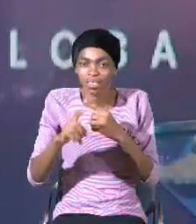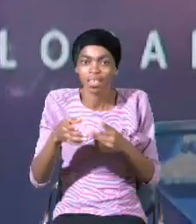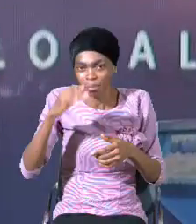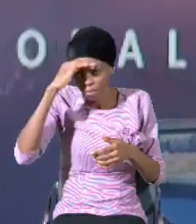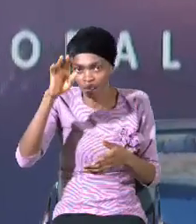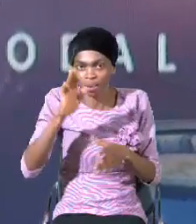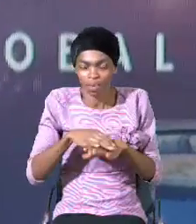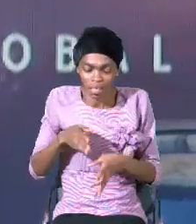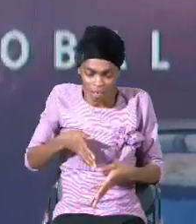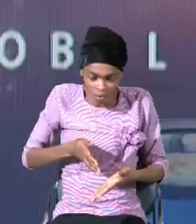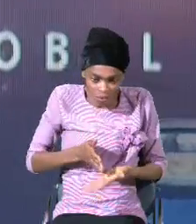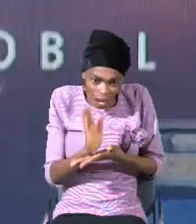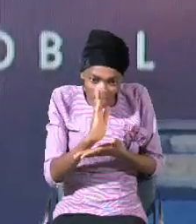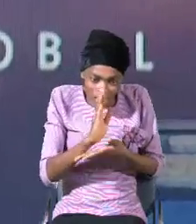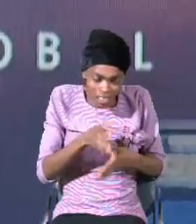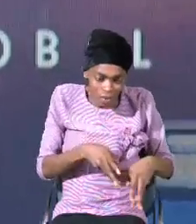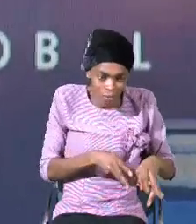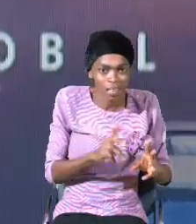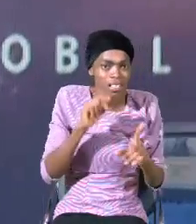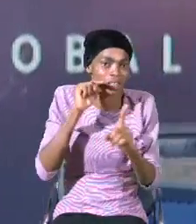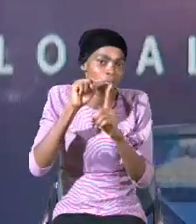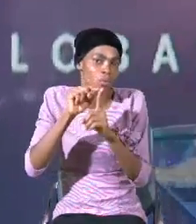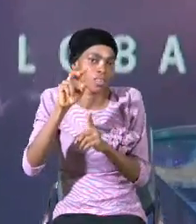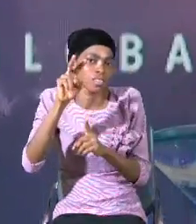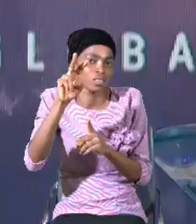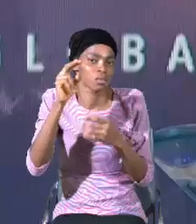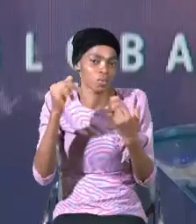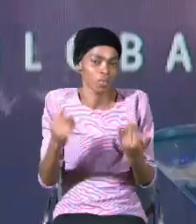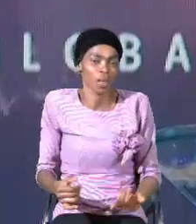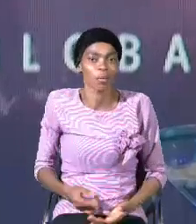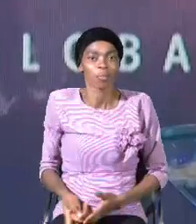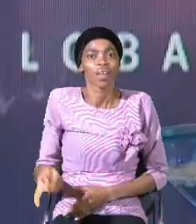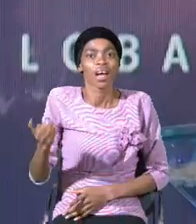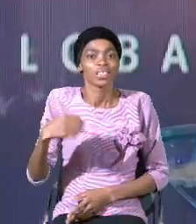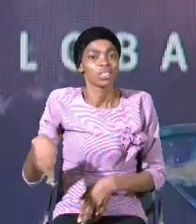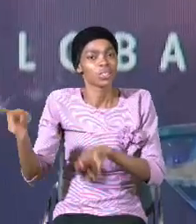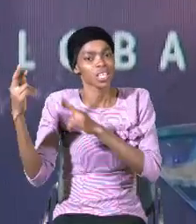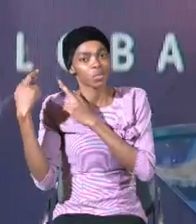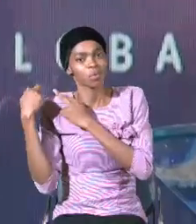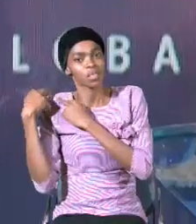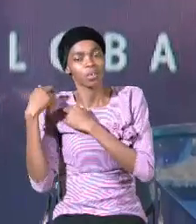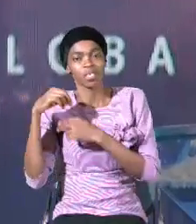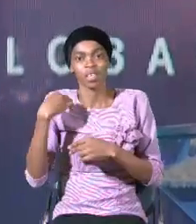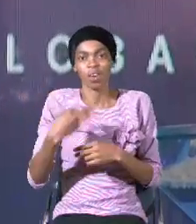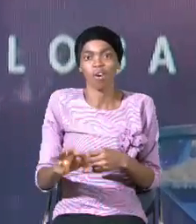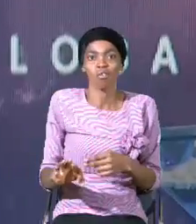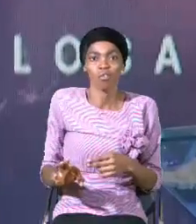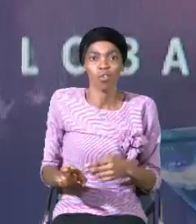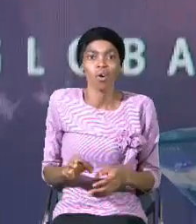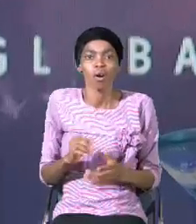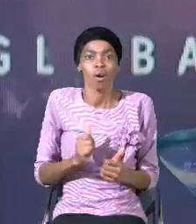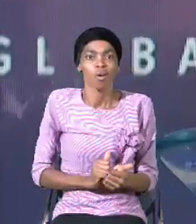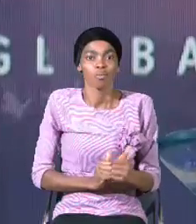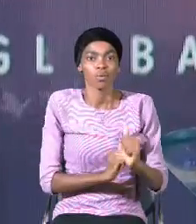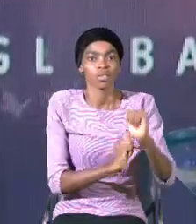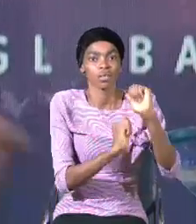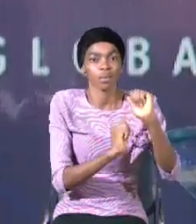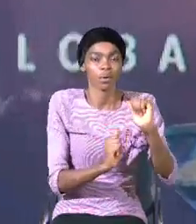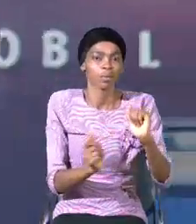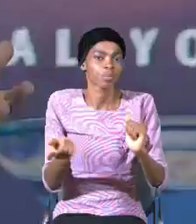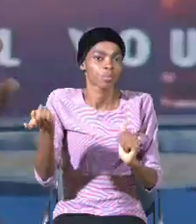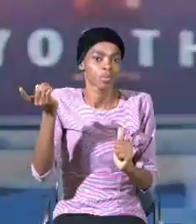point number two now. The responsibility of pursuing the mandate of our Maker.